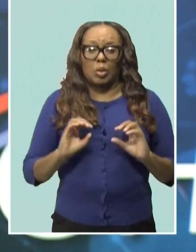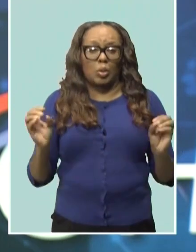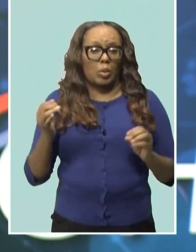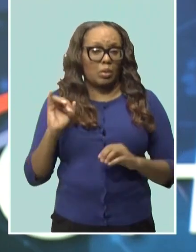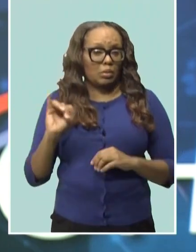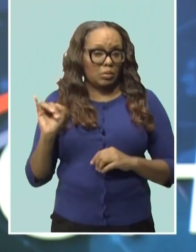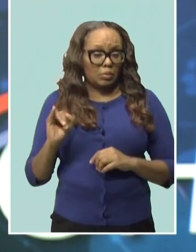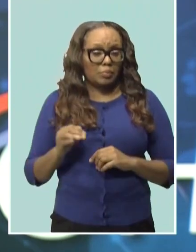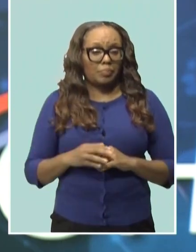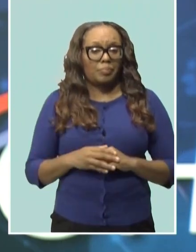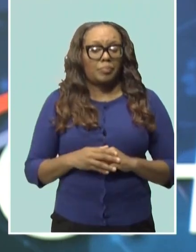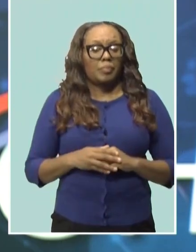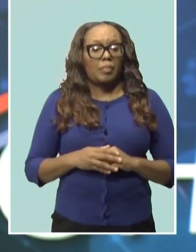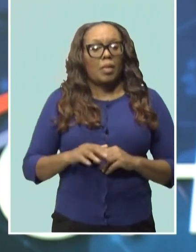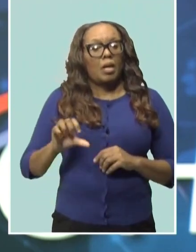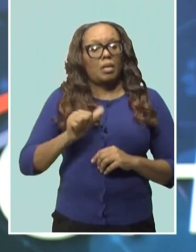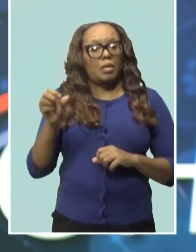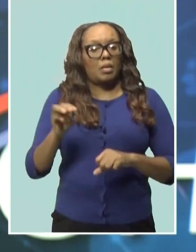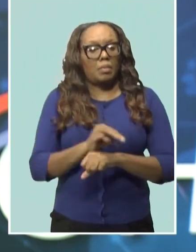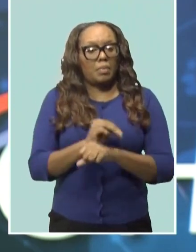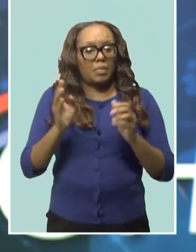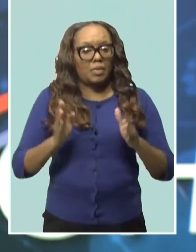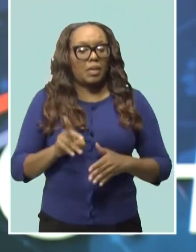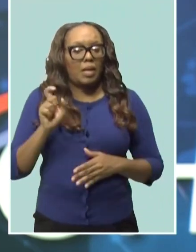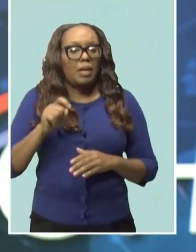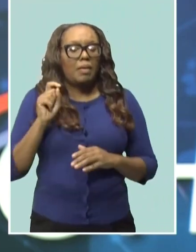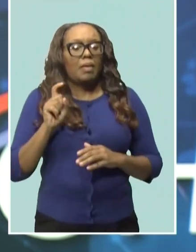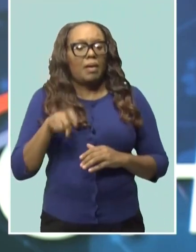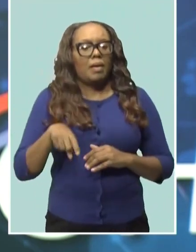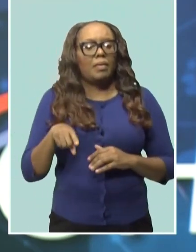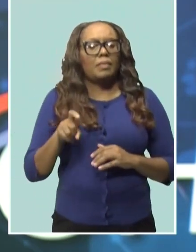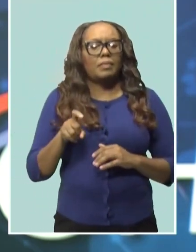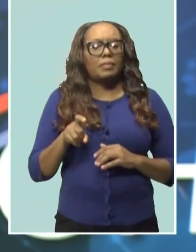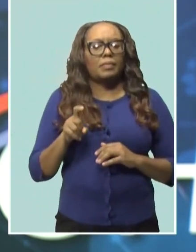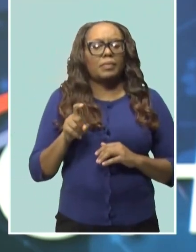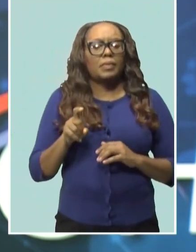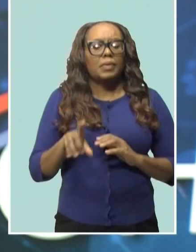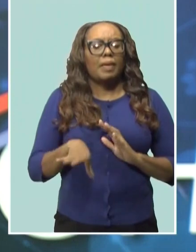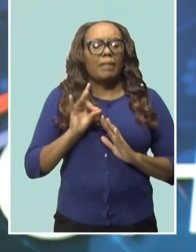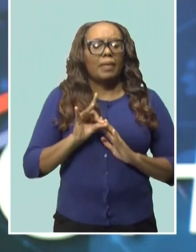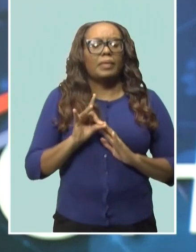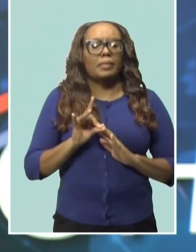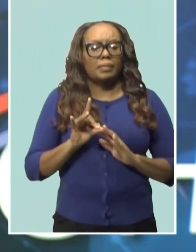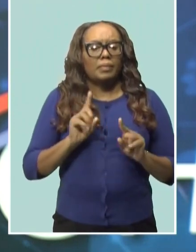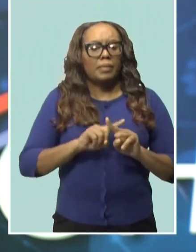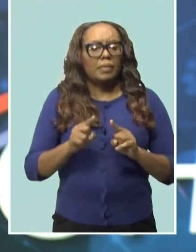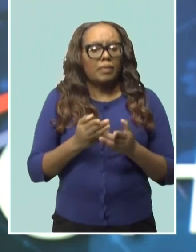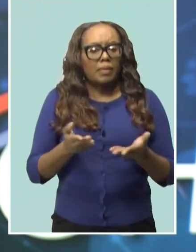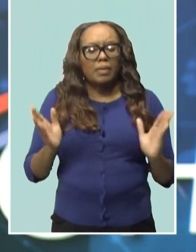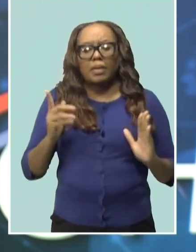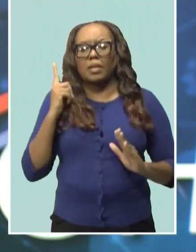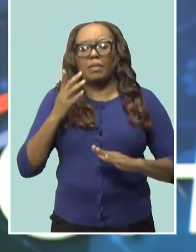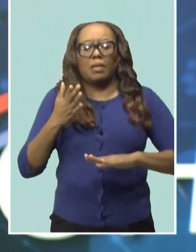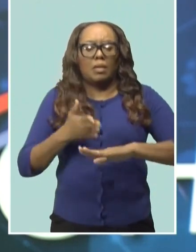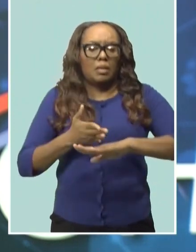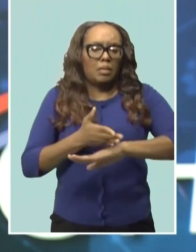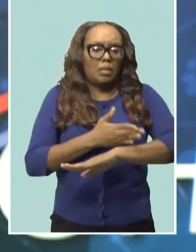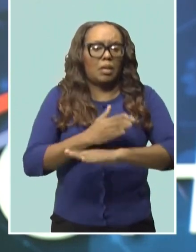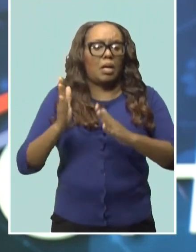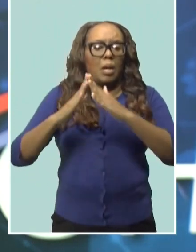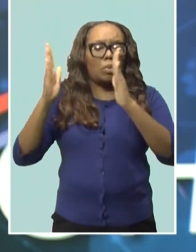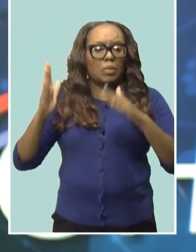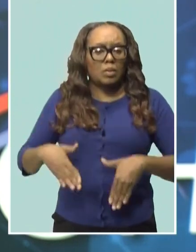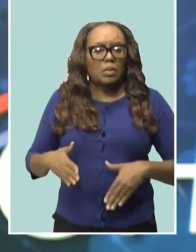been tasked with identifying materials for Barbadians that can boost resilience and reduce their insurance exposure and